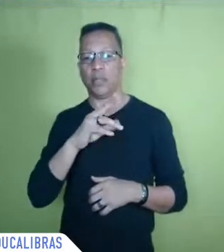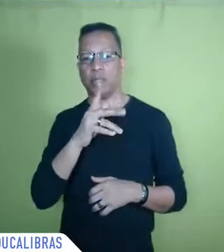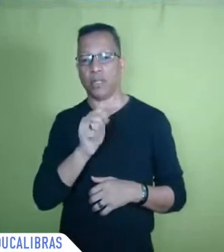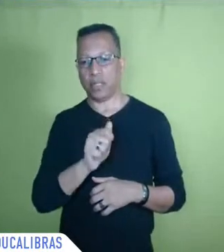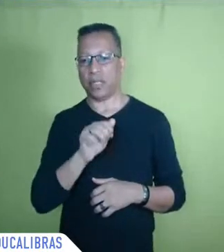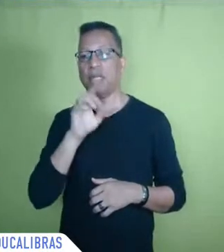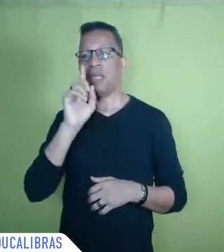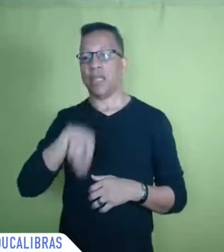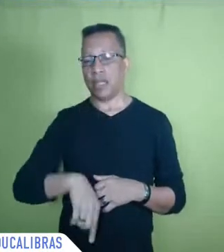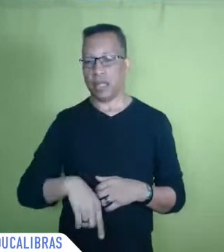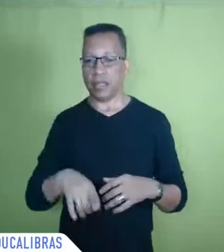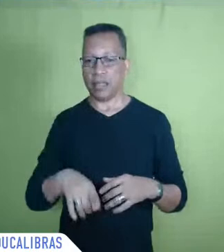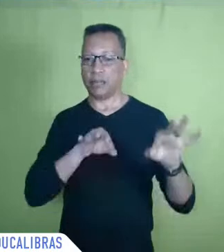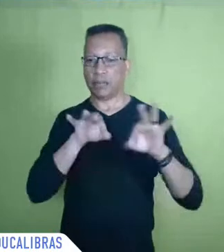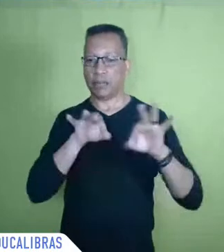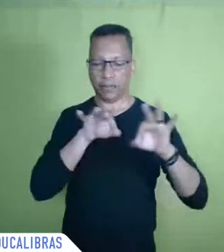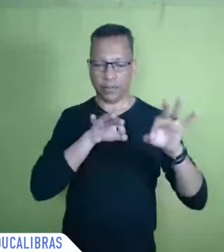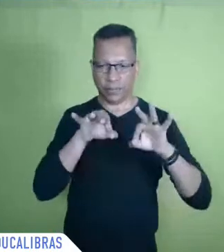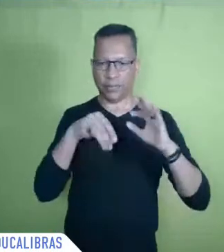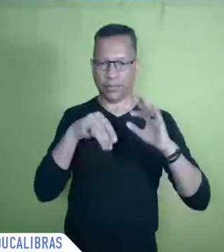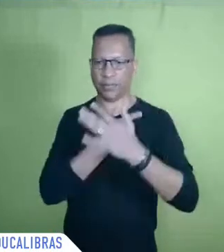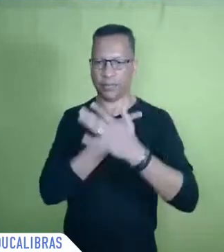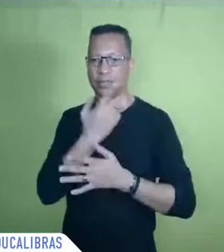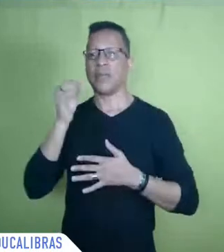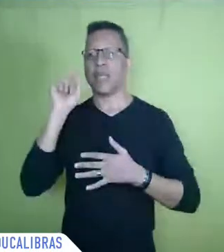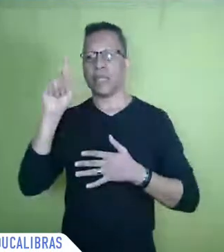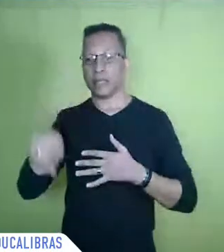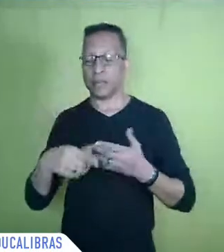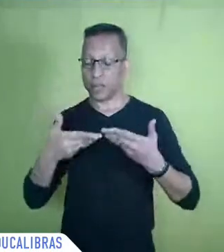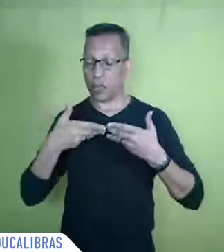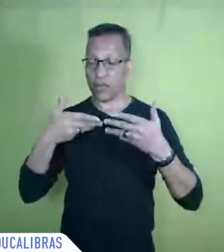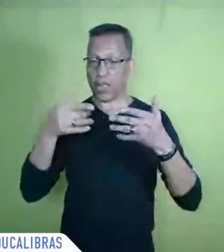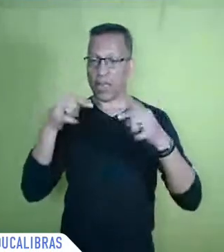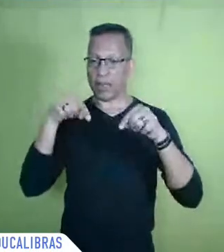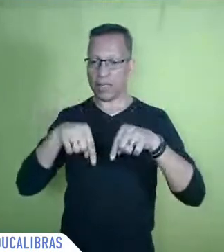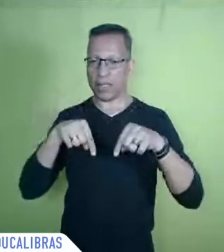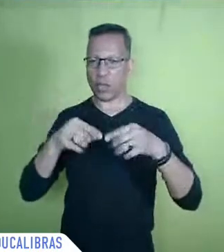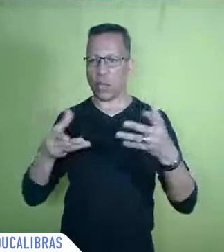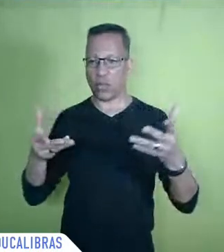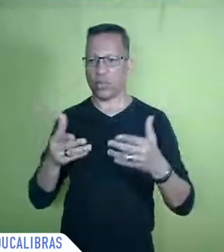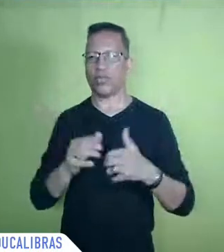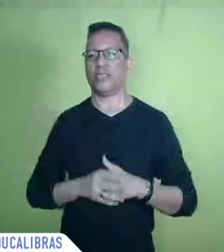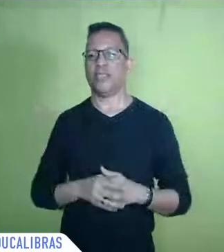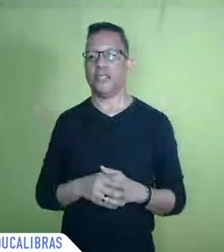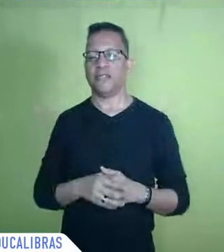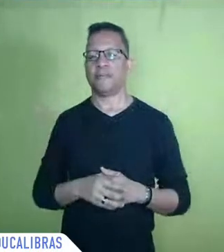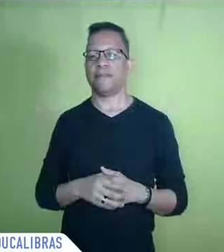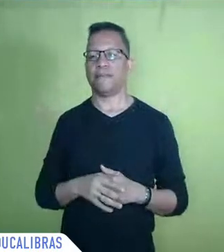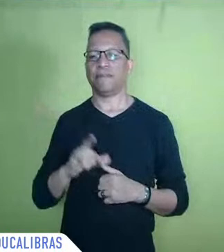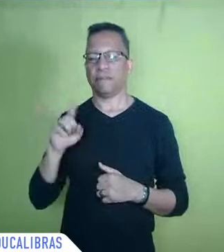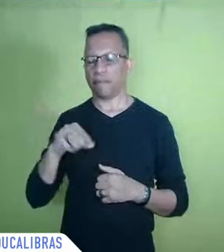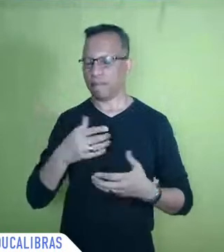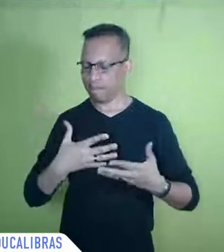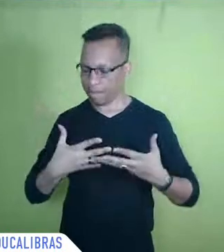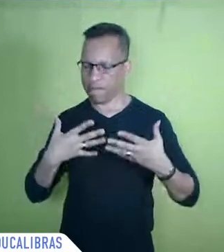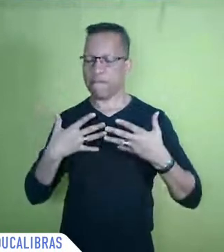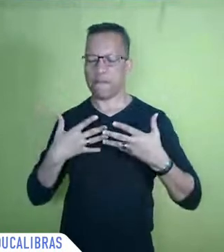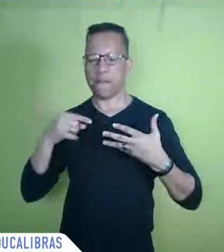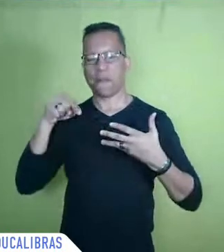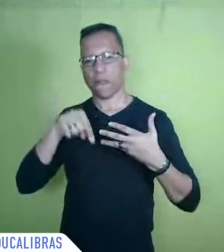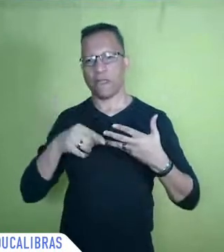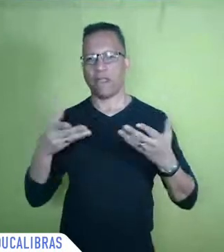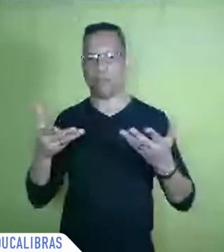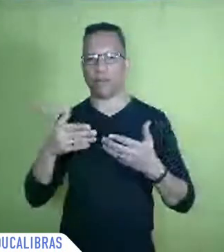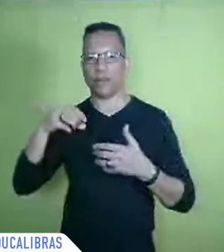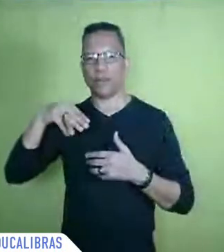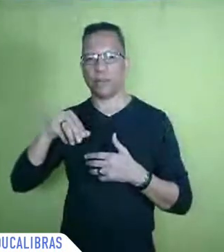Thank you, Deborah, for the question. Thank you for the organizers of the conference here in Brazil. I'm very glad